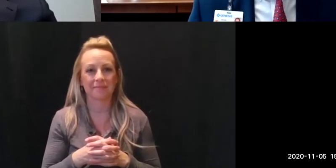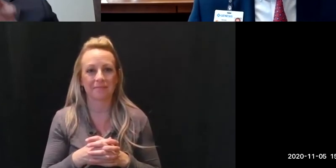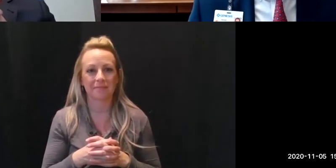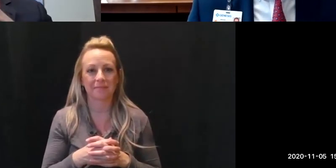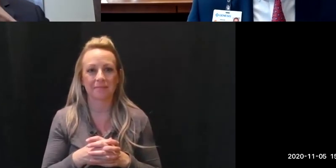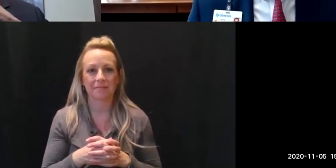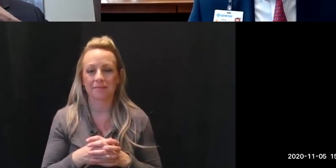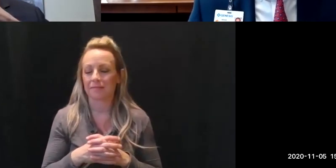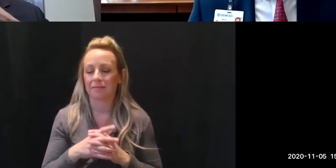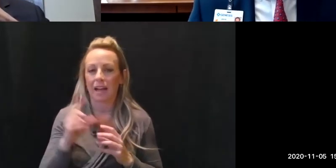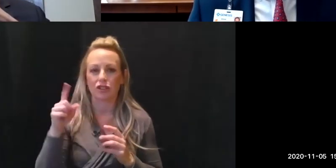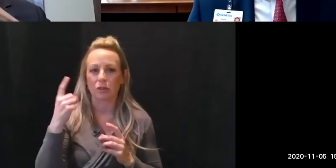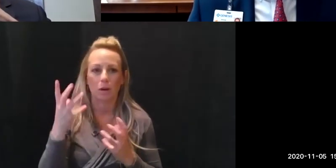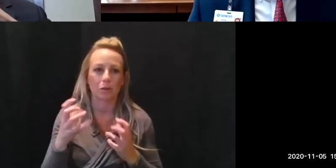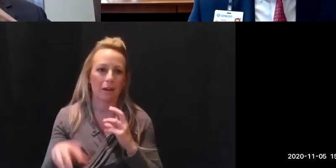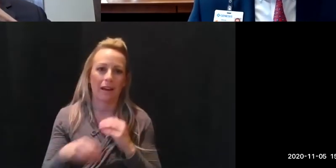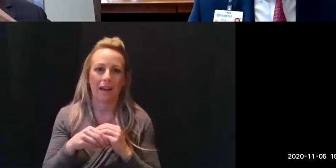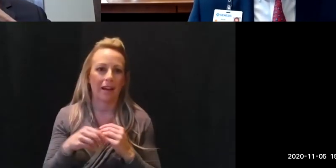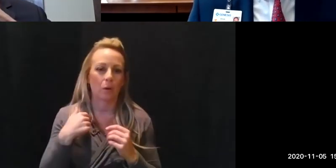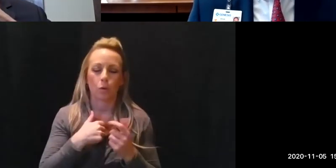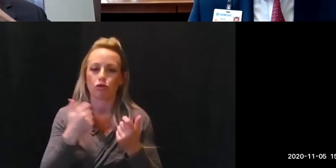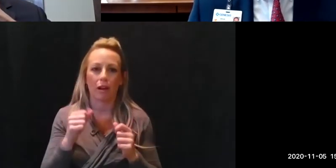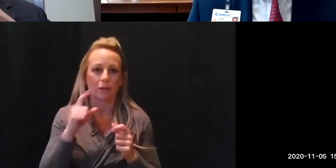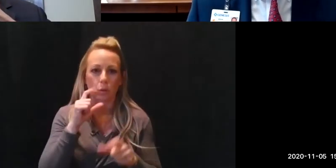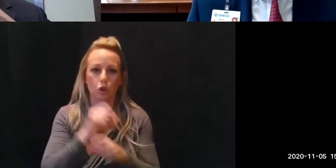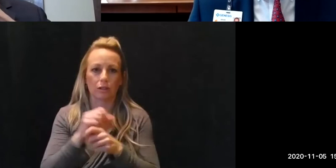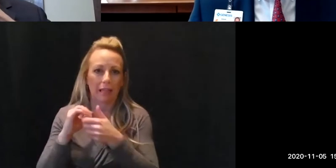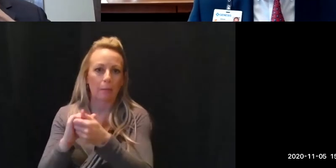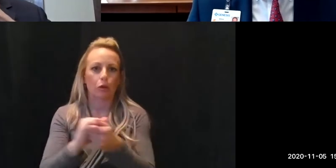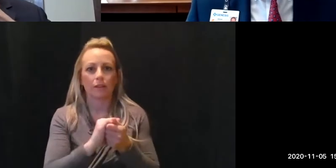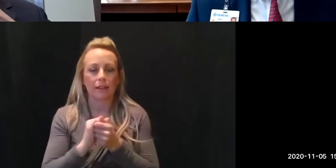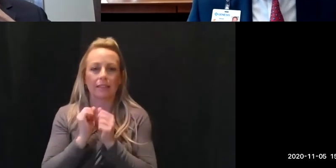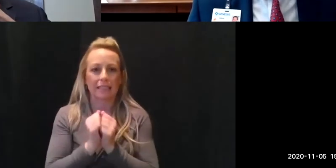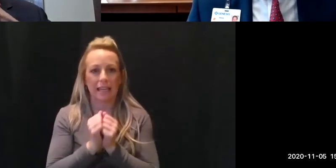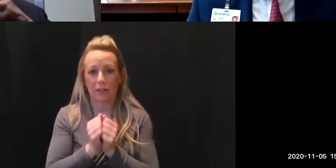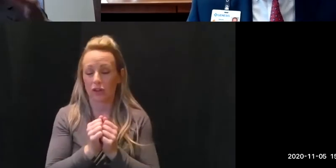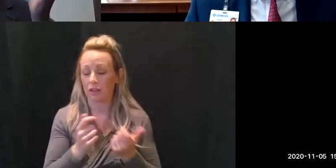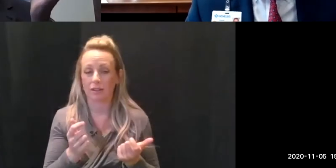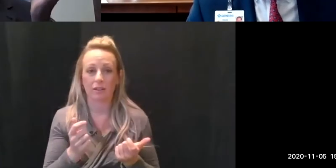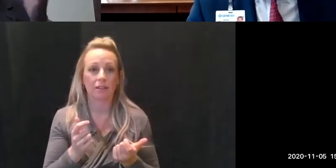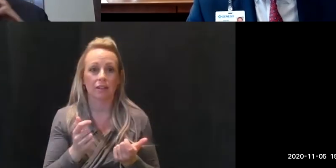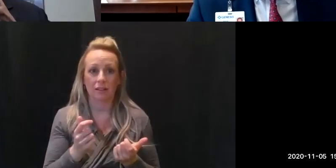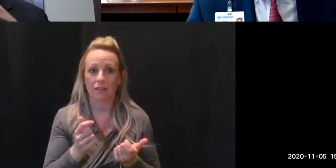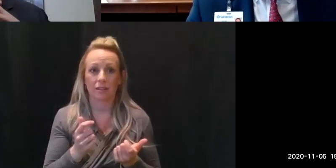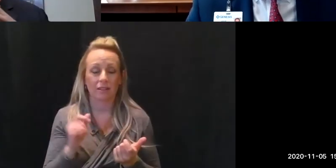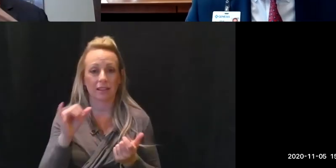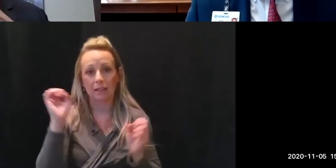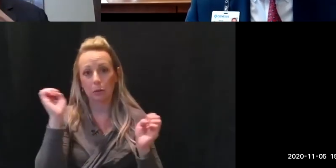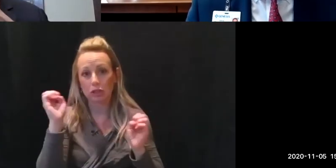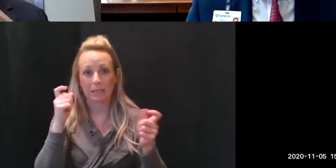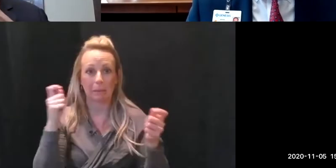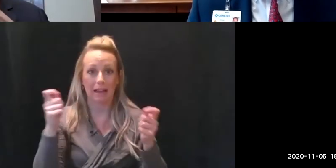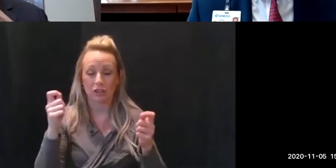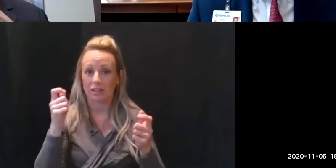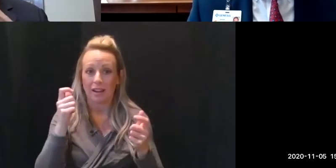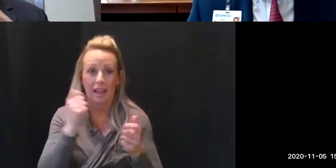Just going to say we're all working collaboratively together, and it's really we're an incident command, so it's like emergency management. We're day to